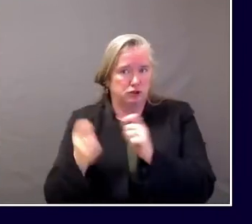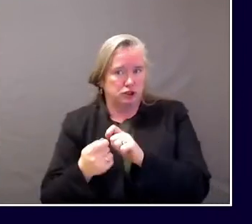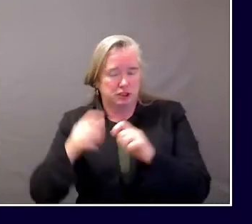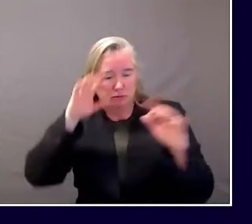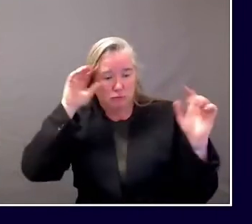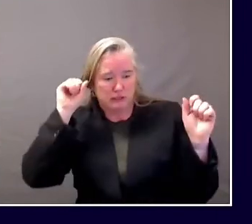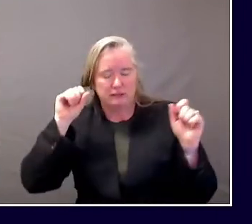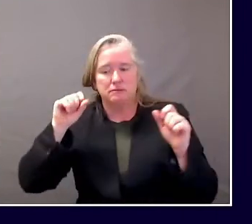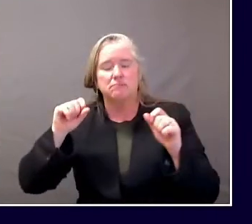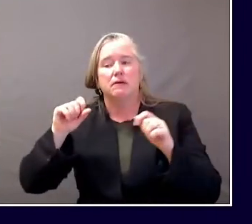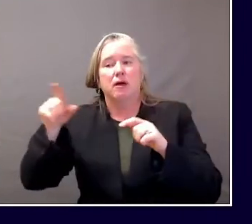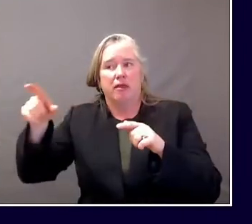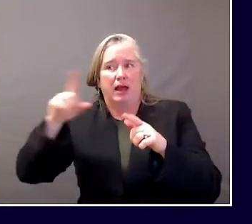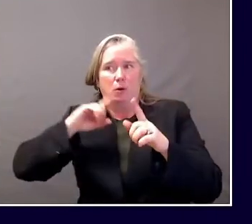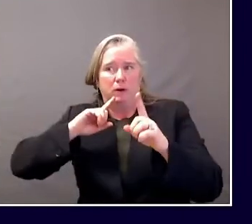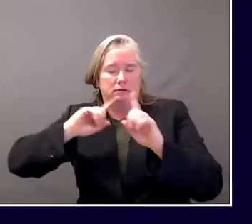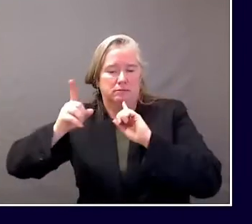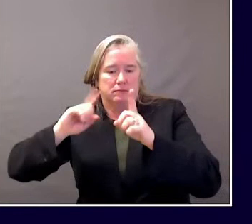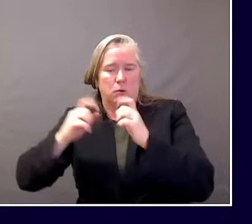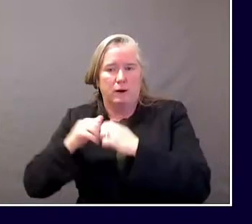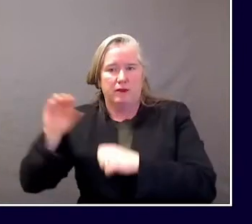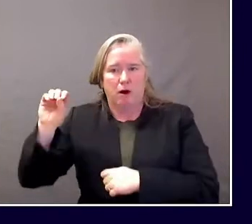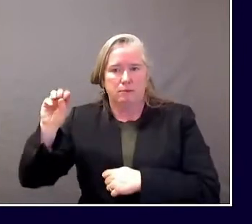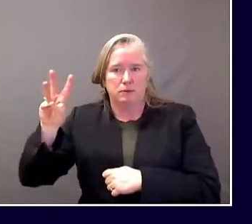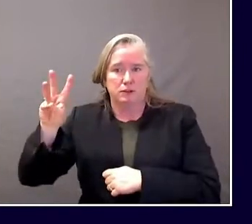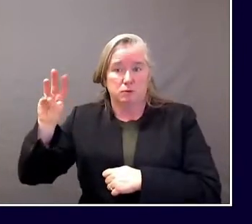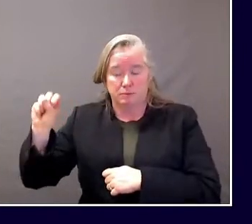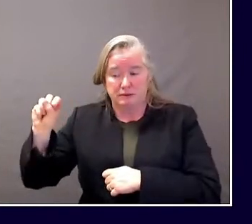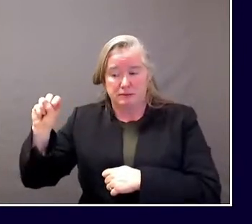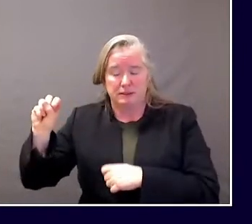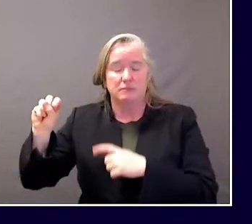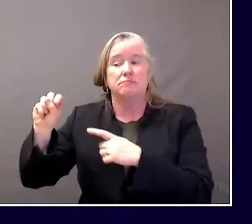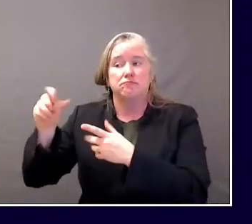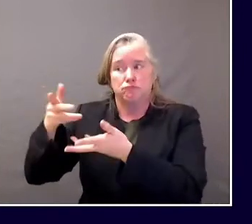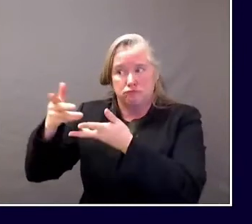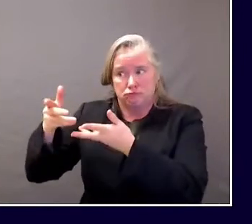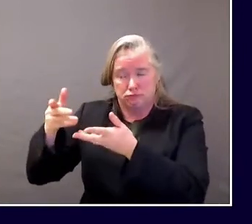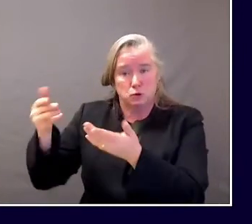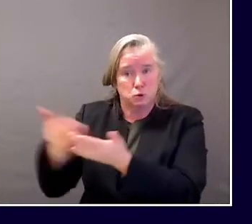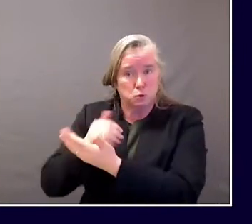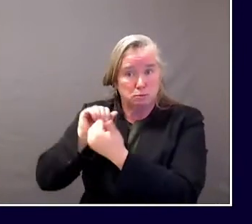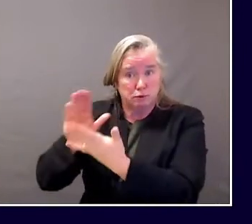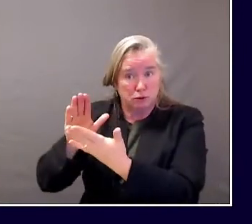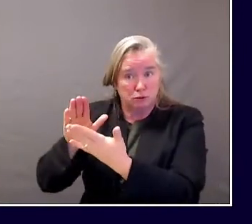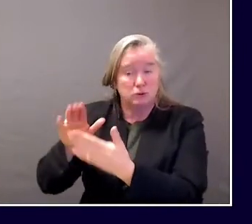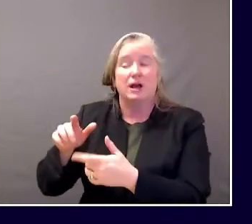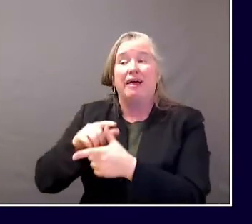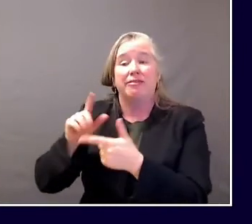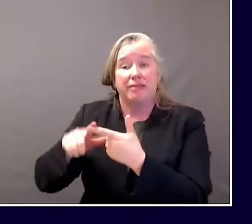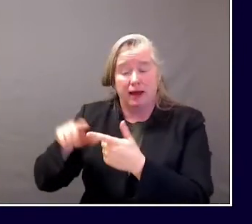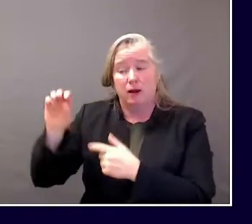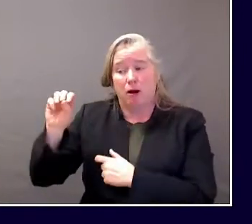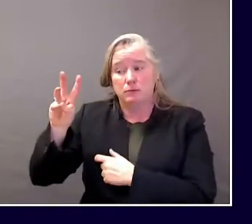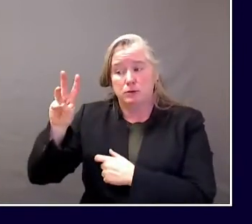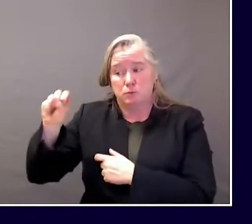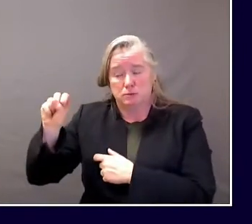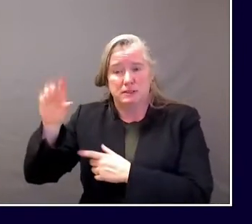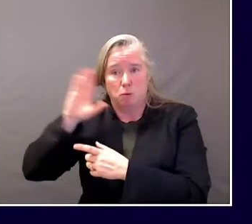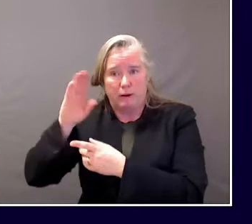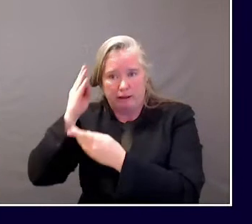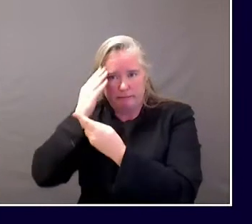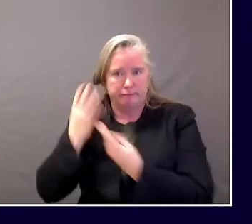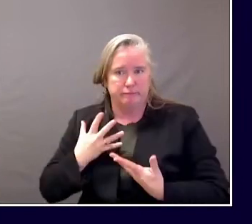Speed, and then states will be briefed on what that will look like. So at this time, I can't provide specifics. What I will say